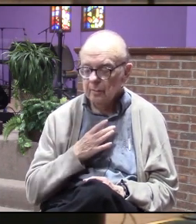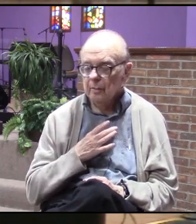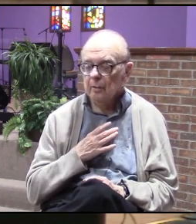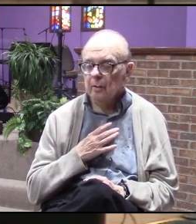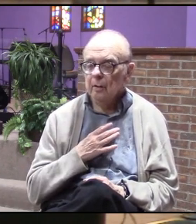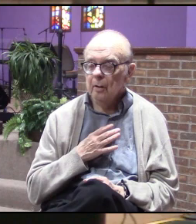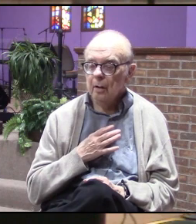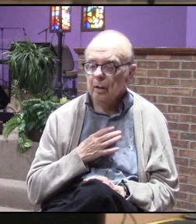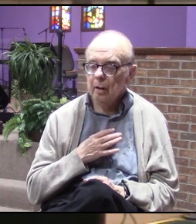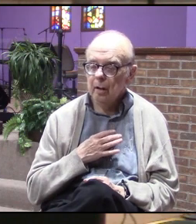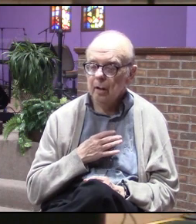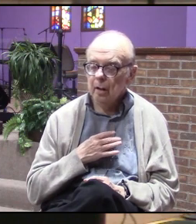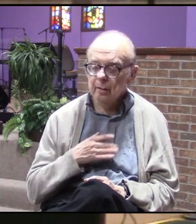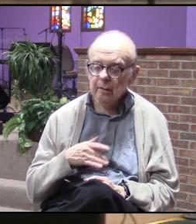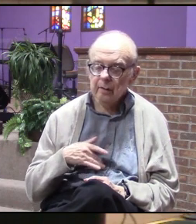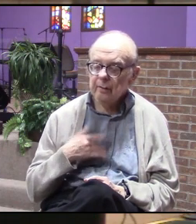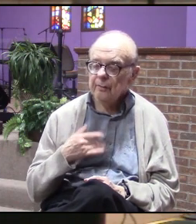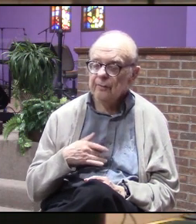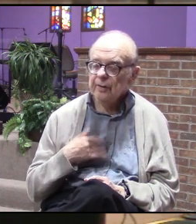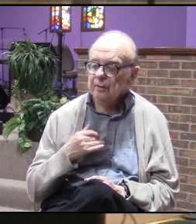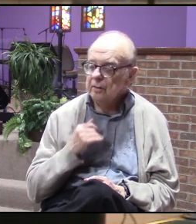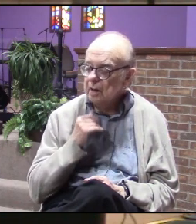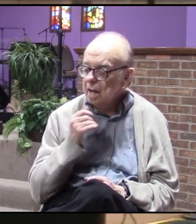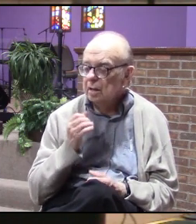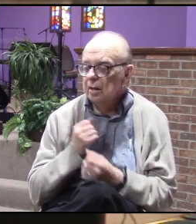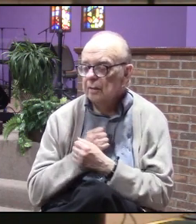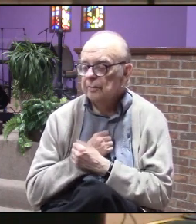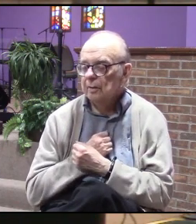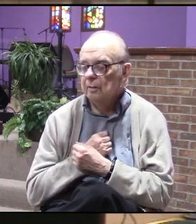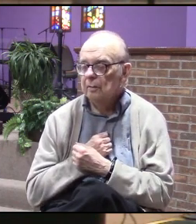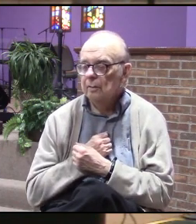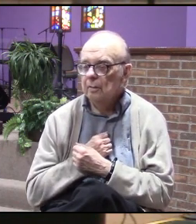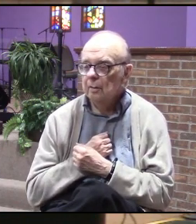feel so unloved.